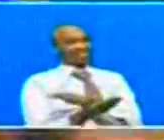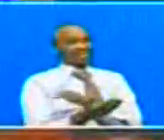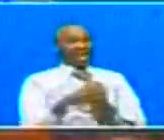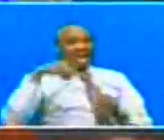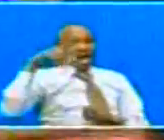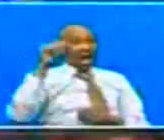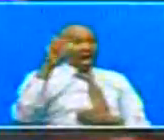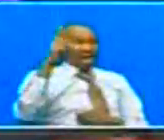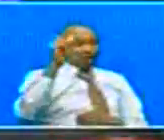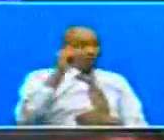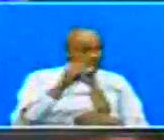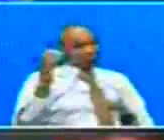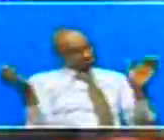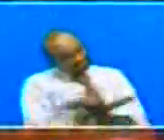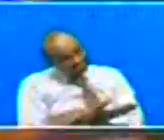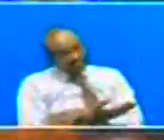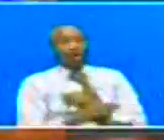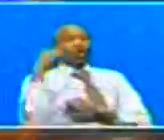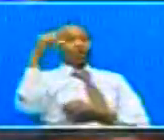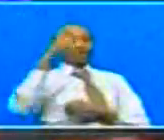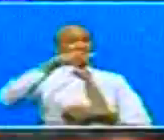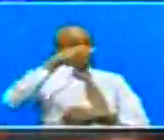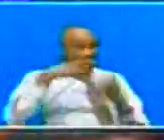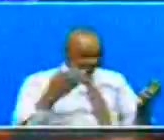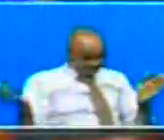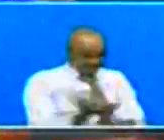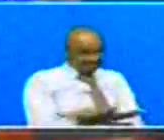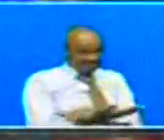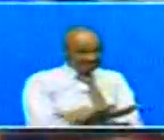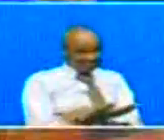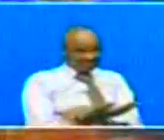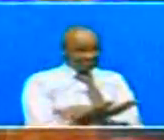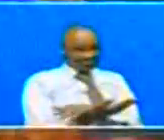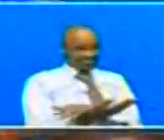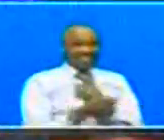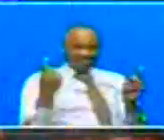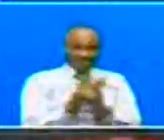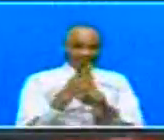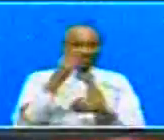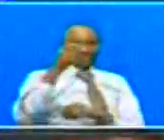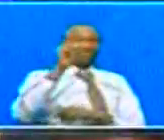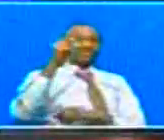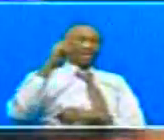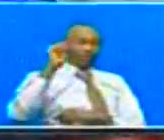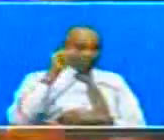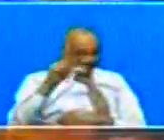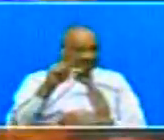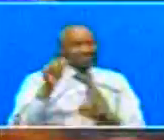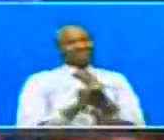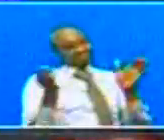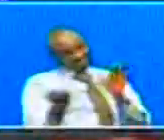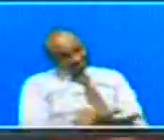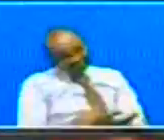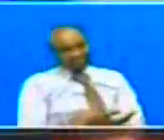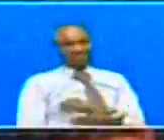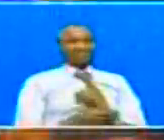listen, under the carpet. Golden bug, under the carpet. Tackle gorge, under the carpet. Mm-hmm. Kenya water riser, under the